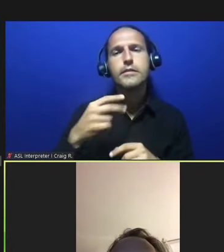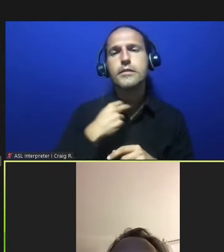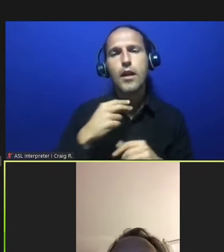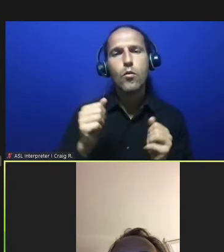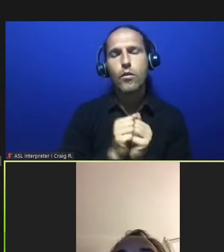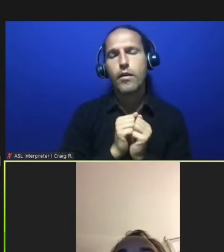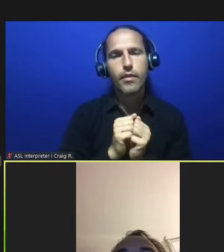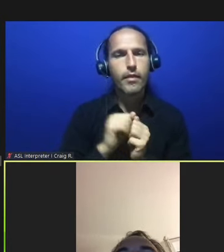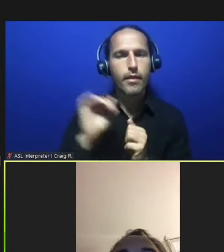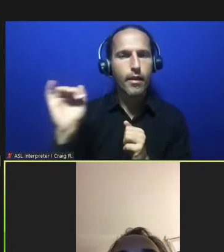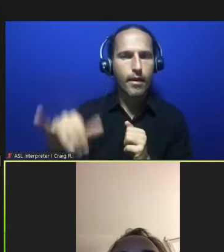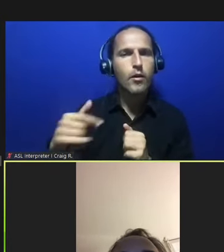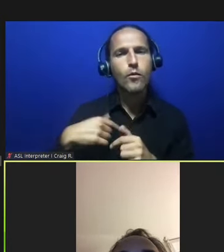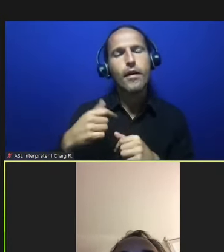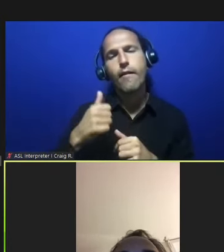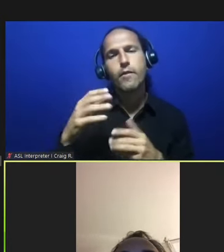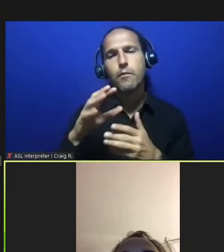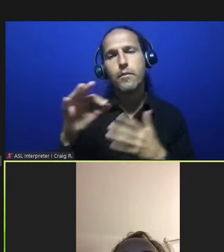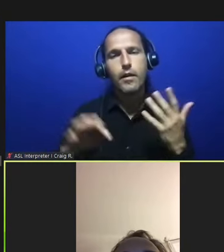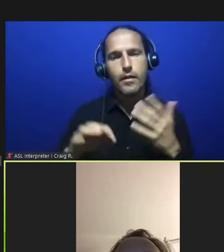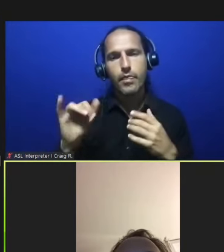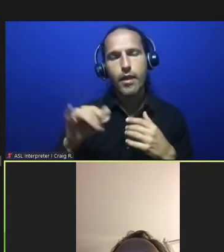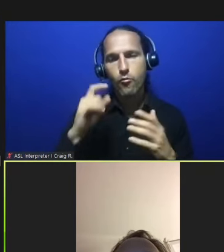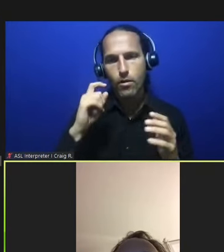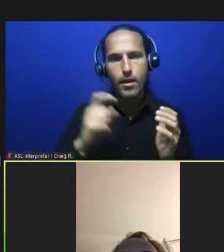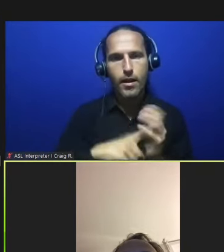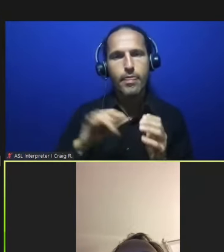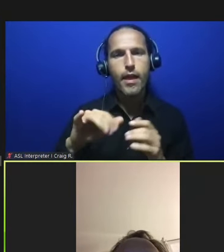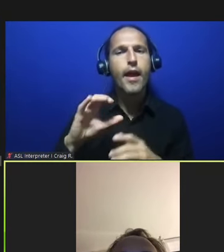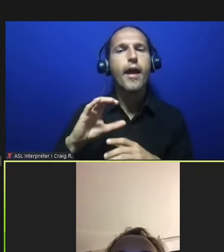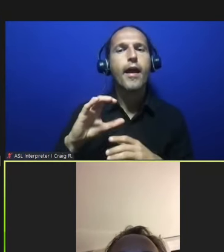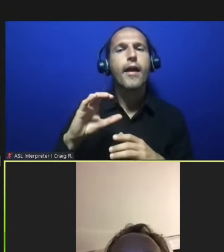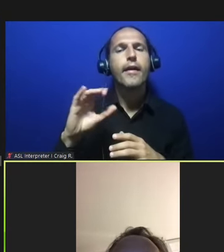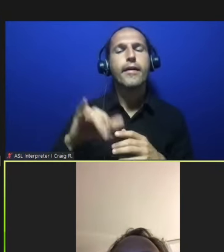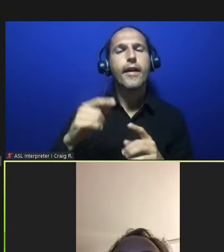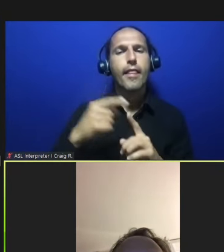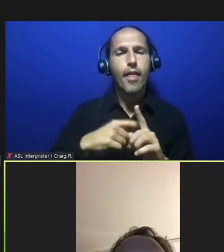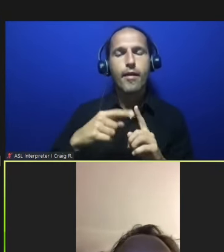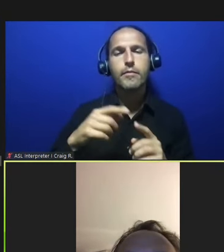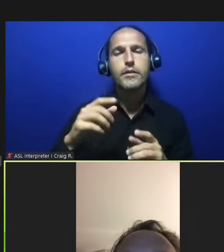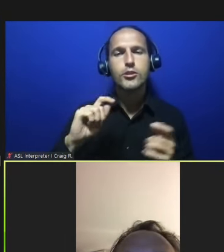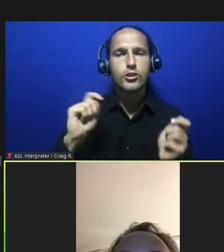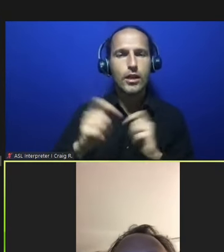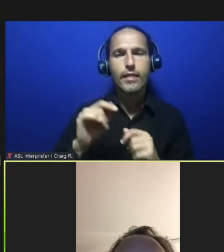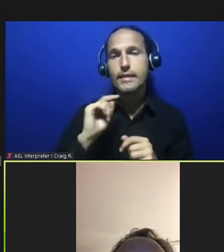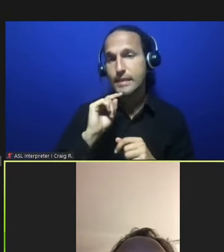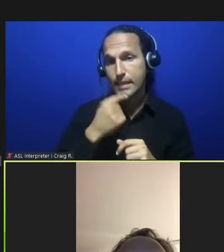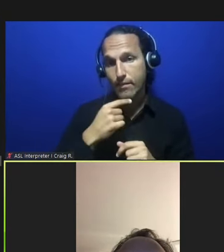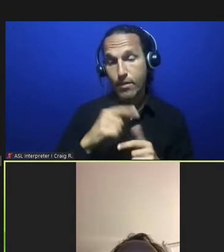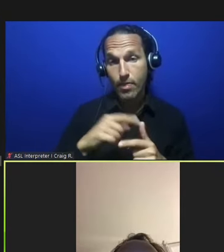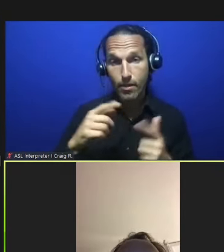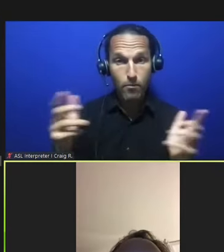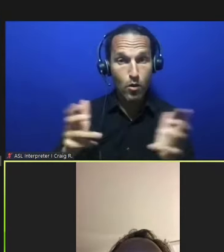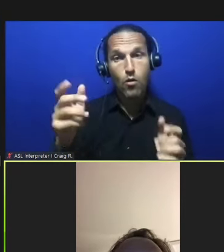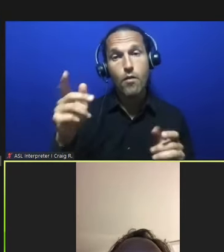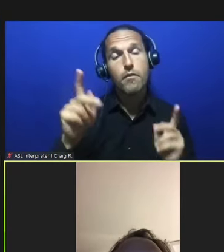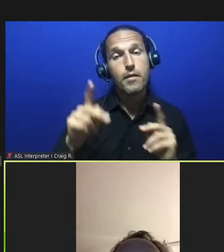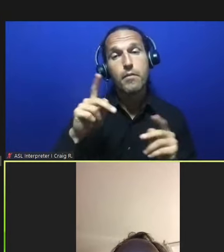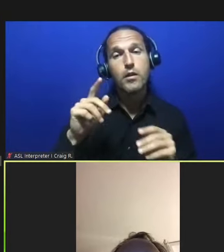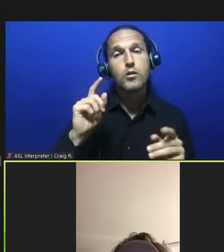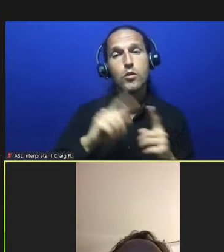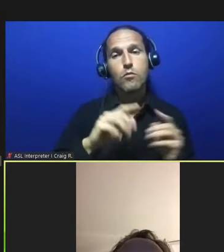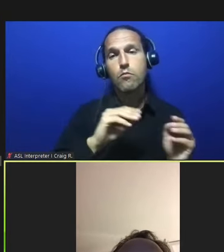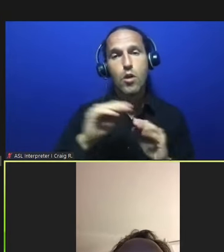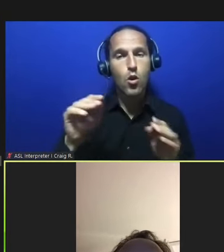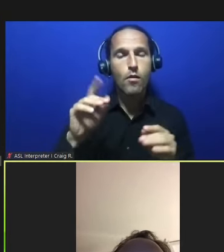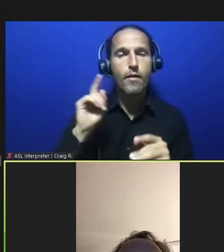a corner. We need an alternative that recognizes climate change as a serious threat and seeks to move people where they want to go